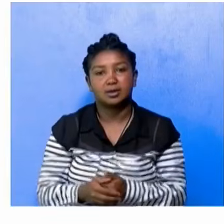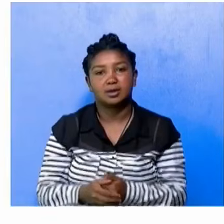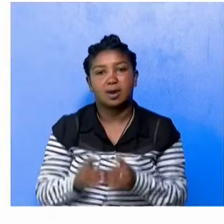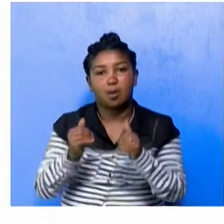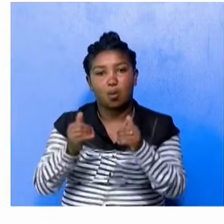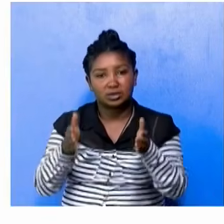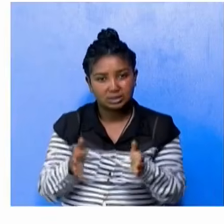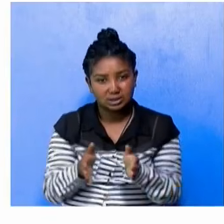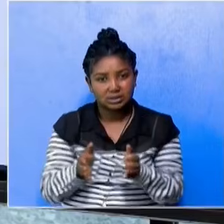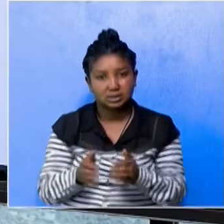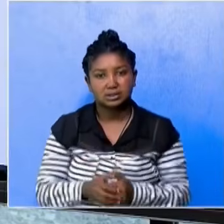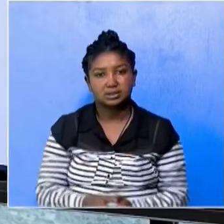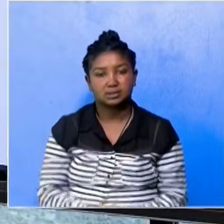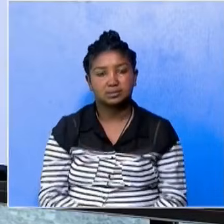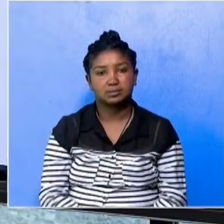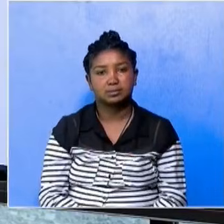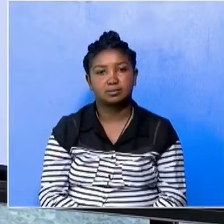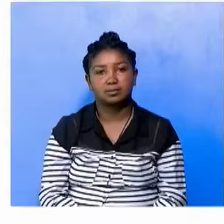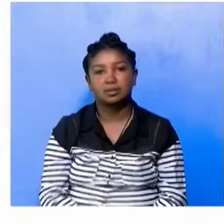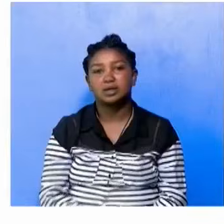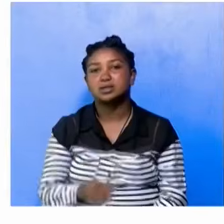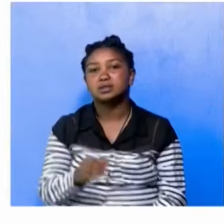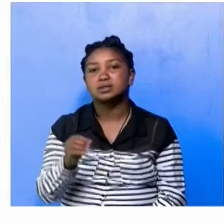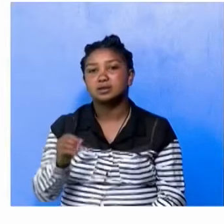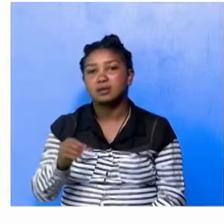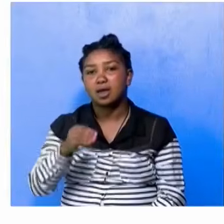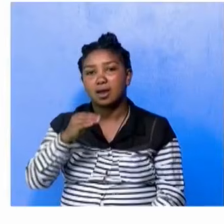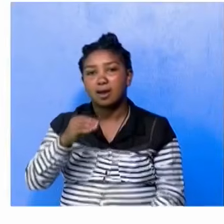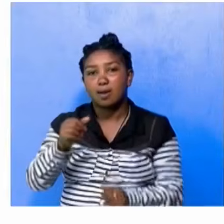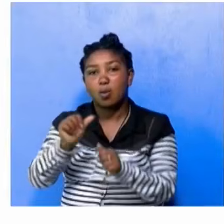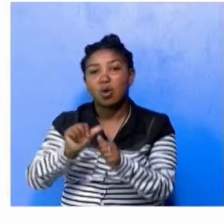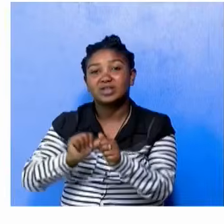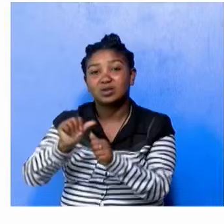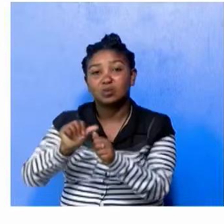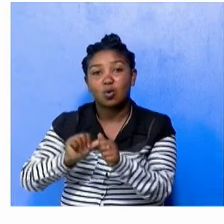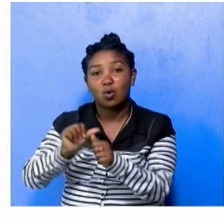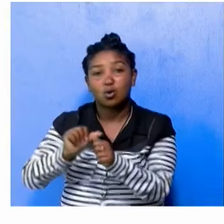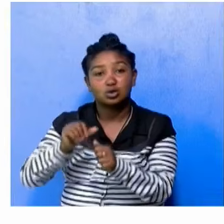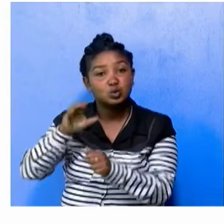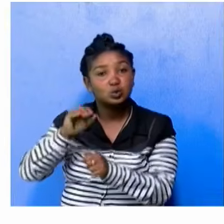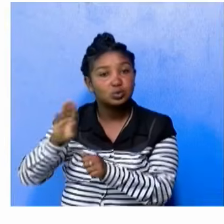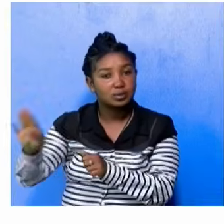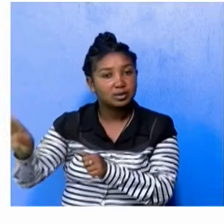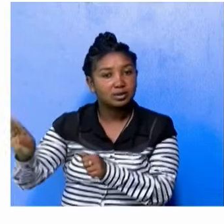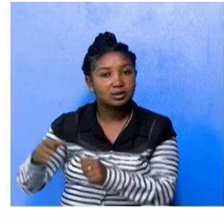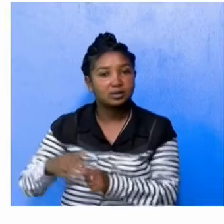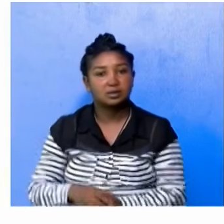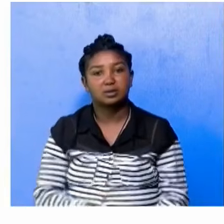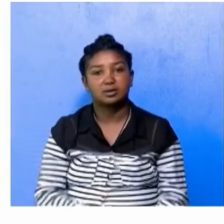boxes. What about if it is potato? That should be